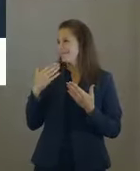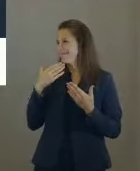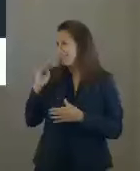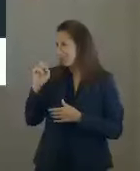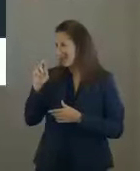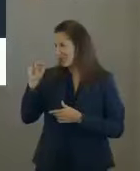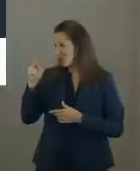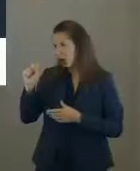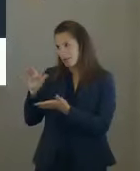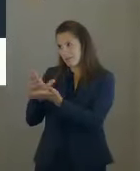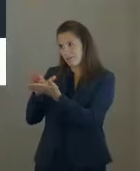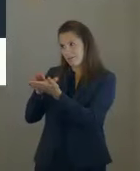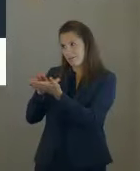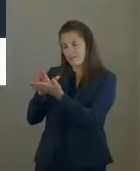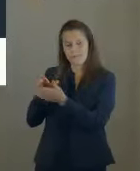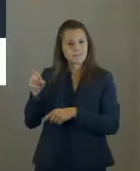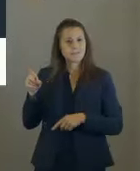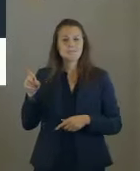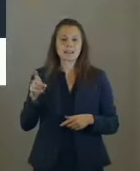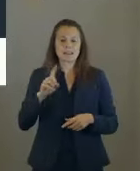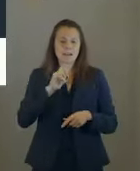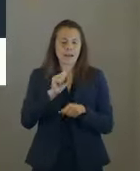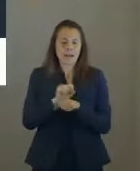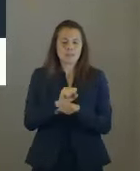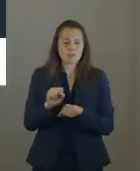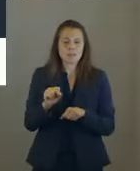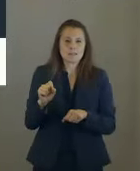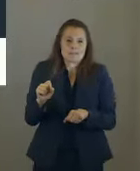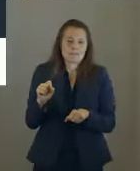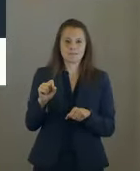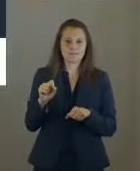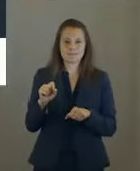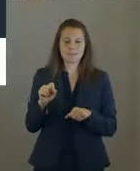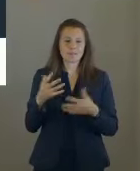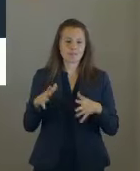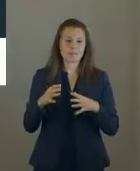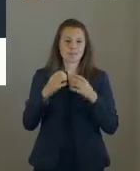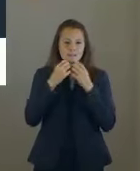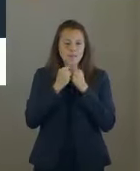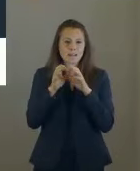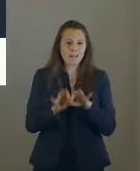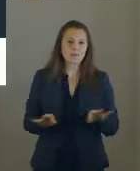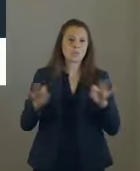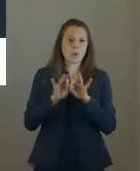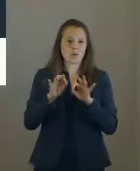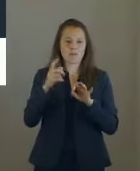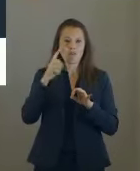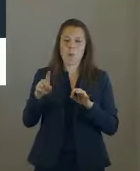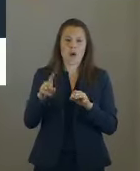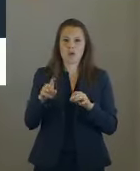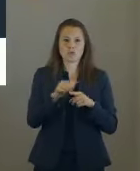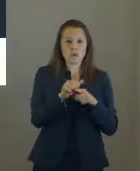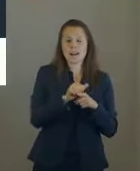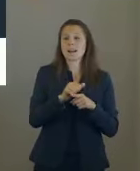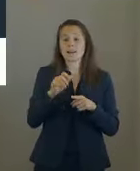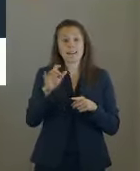Mr. Jones his props, because he's been absolutely very valuable in terms of the training, which has also helped